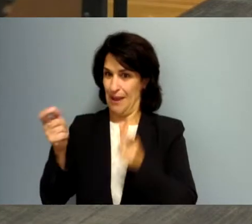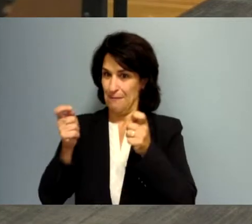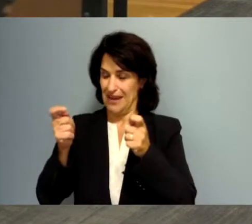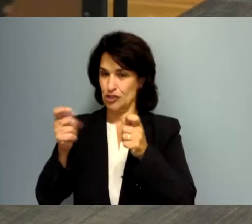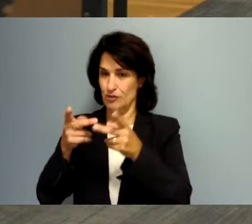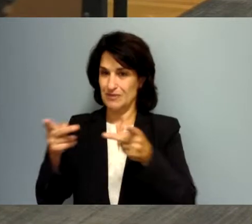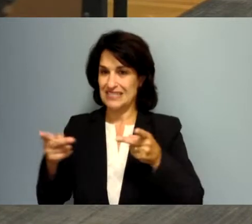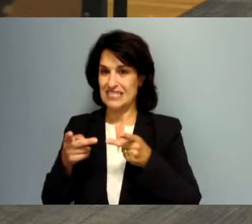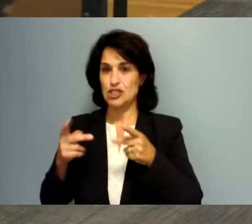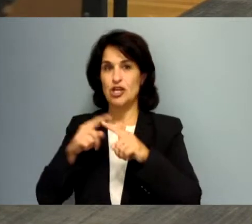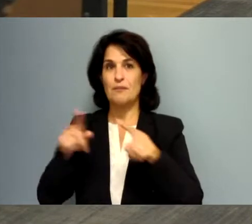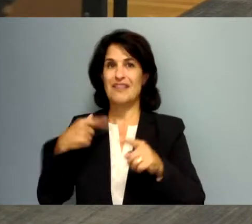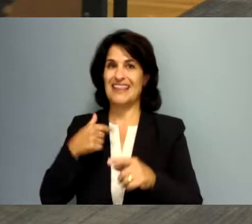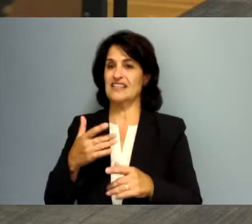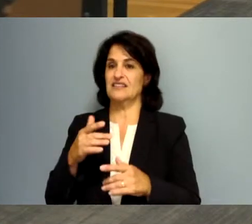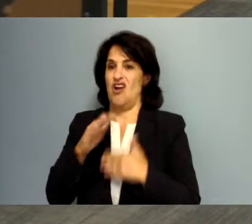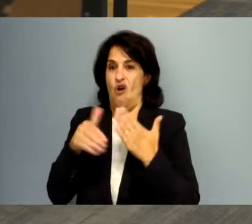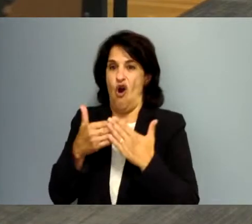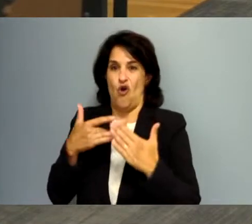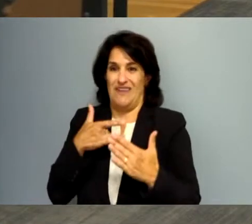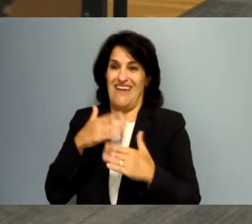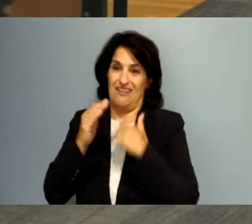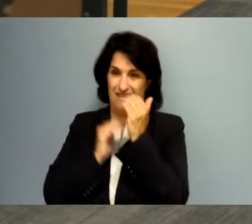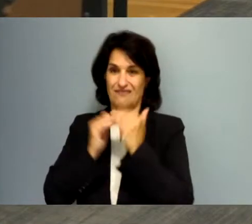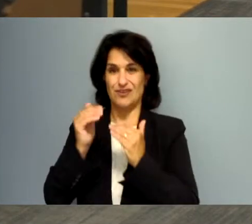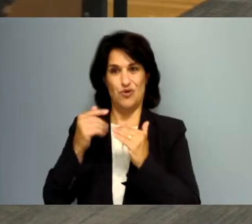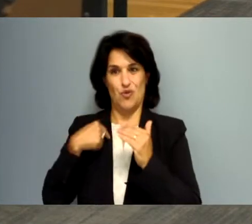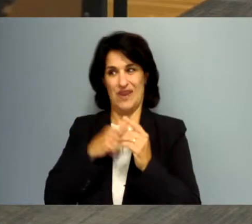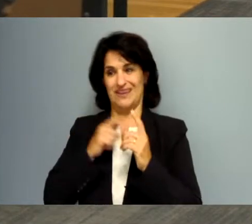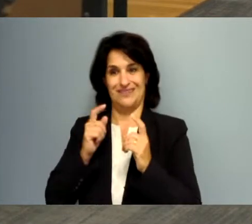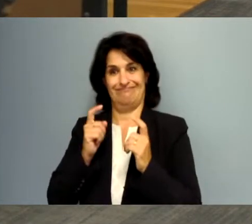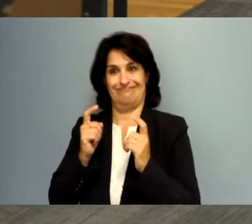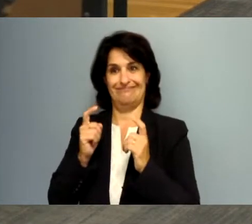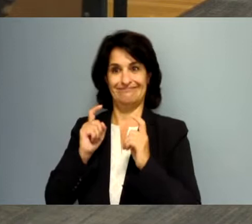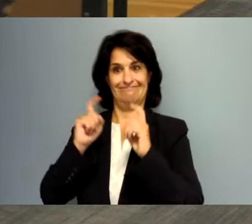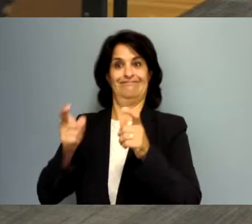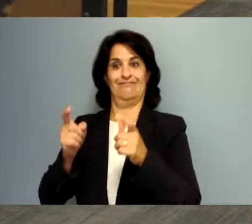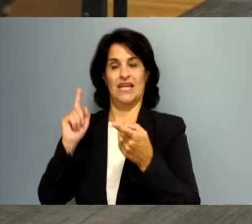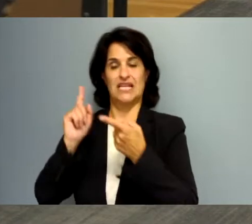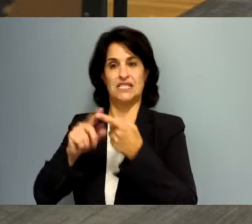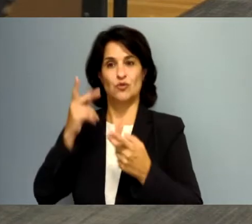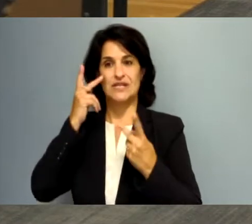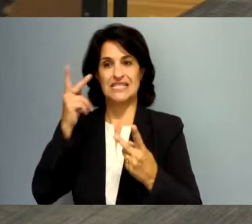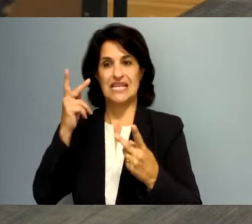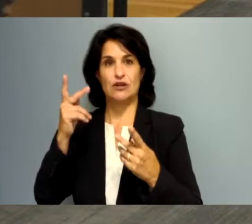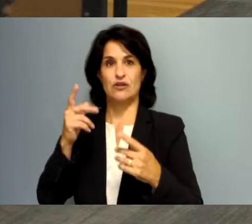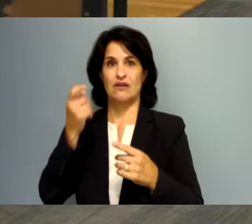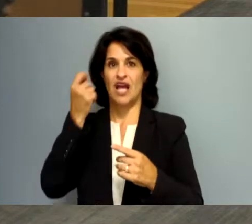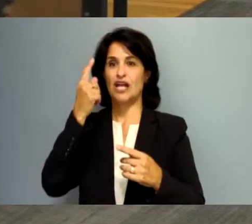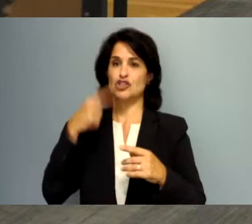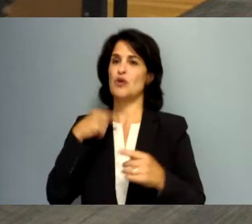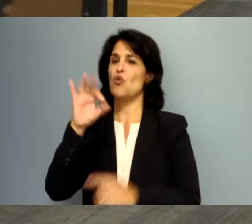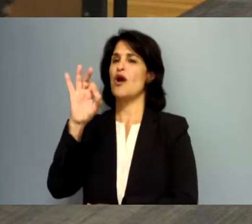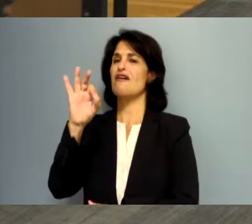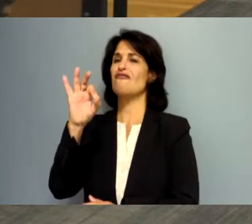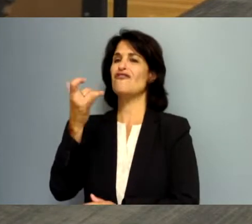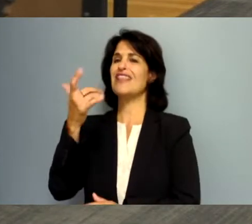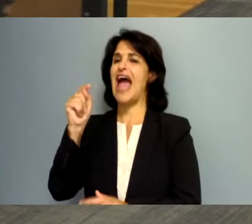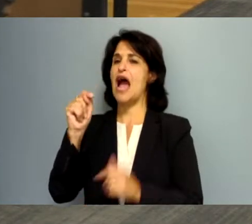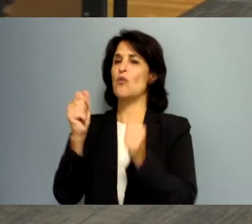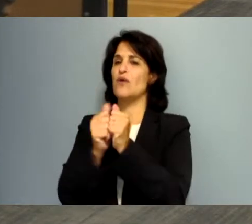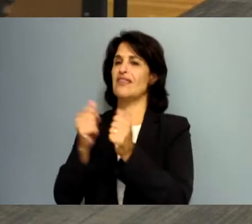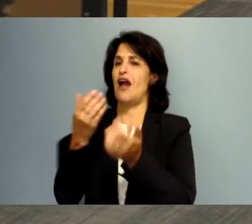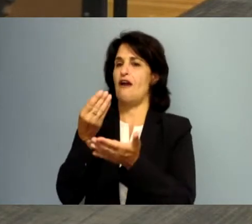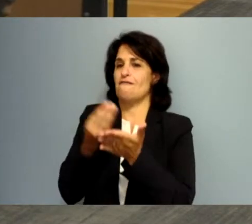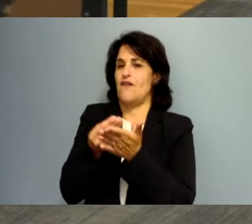this was all that we felt comfortable that we could carry until we see, we're flat right now with our funding. So until we see maybe